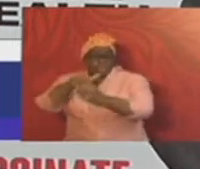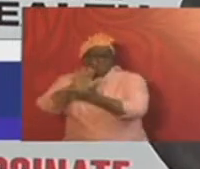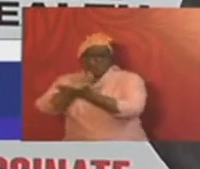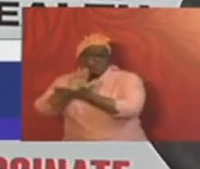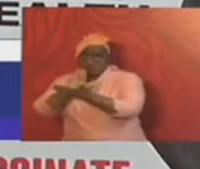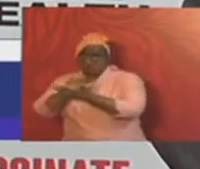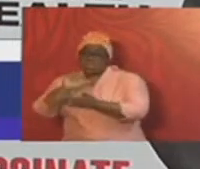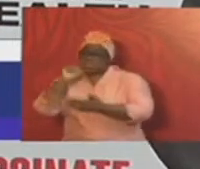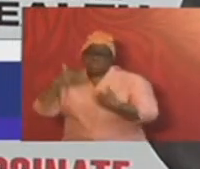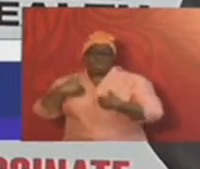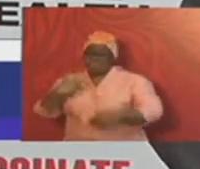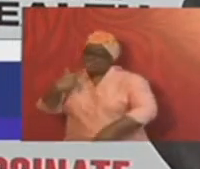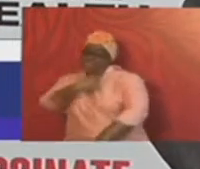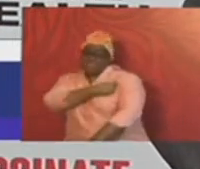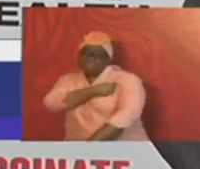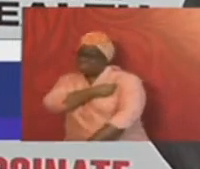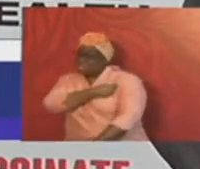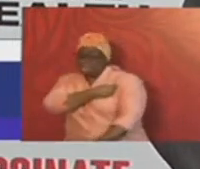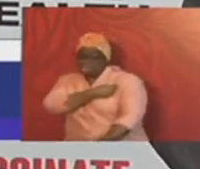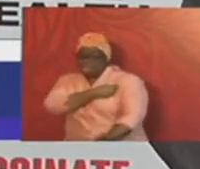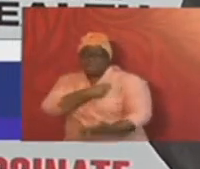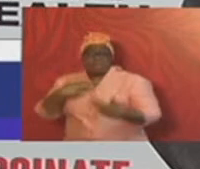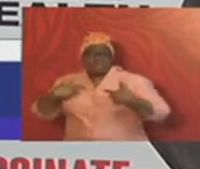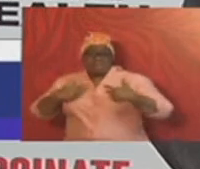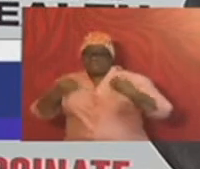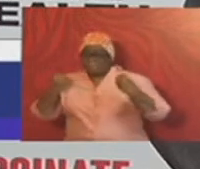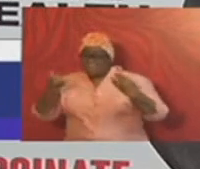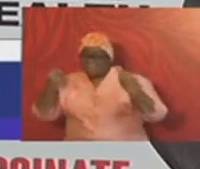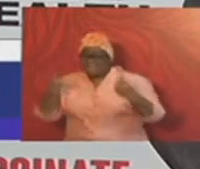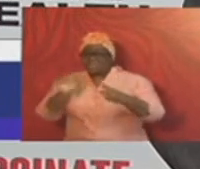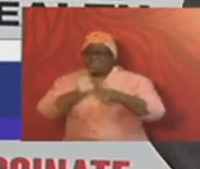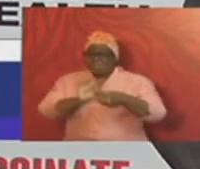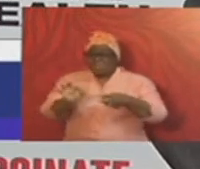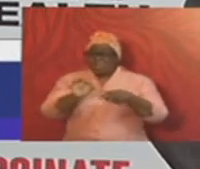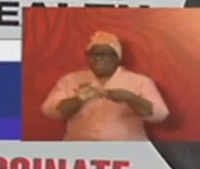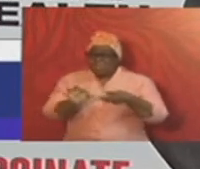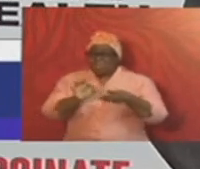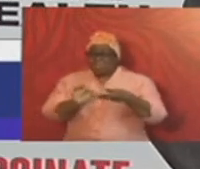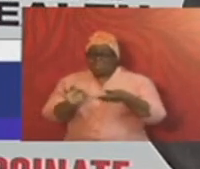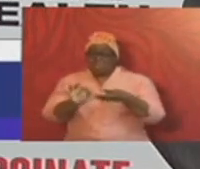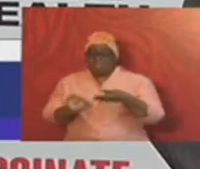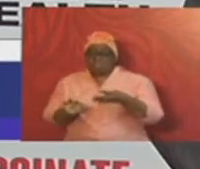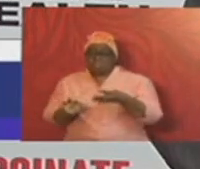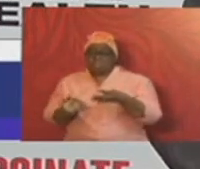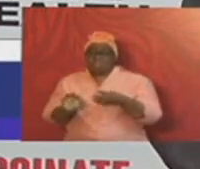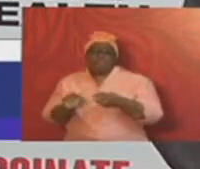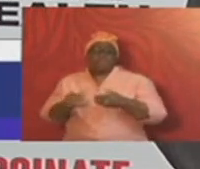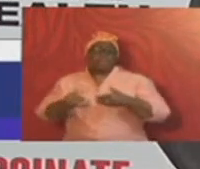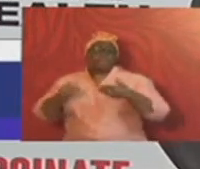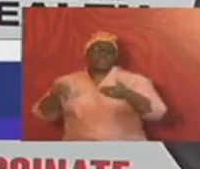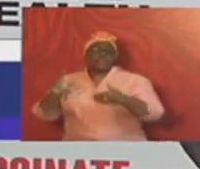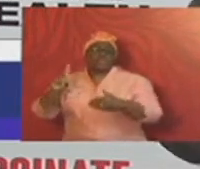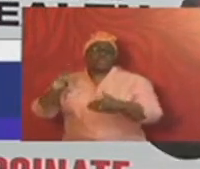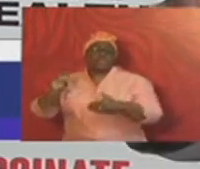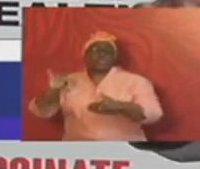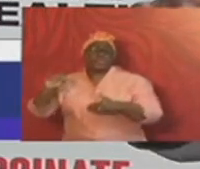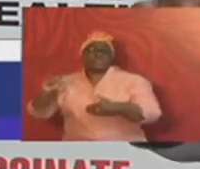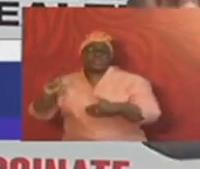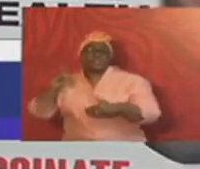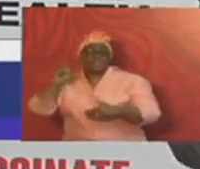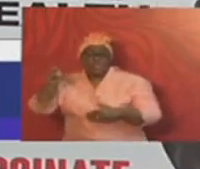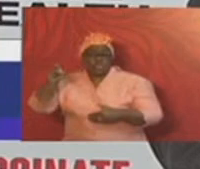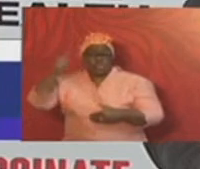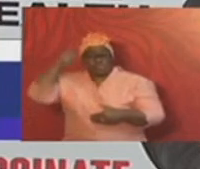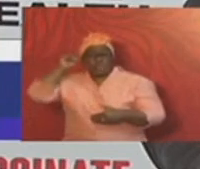delay. Do it for you, your friends, your family, and country. Let's all do our part. Let's